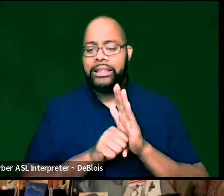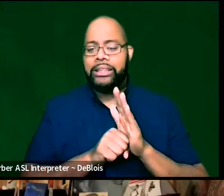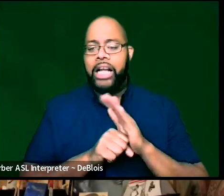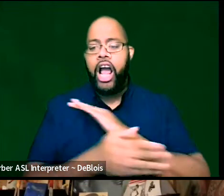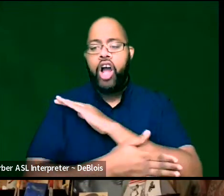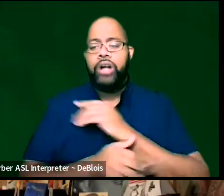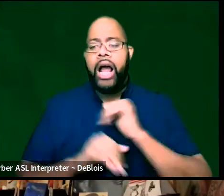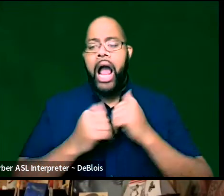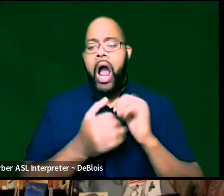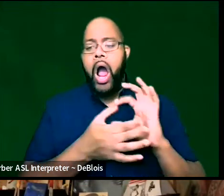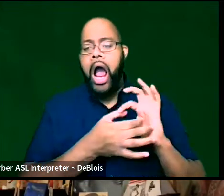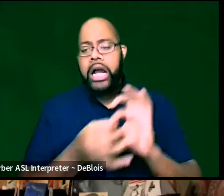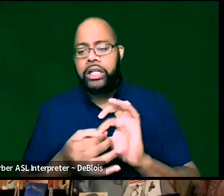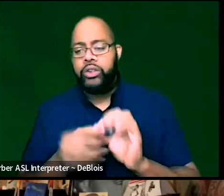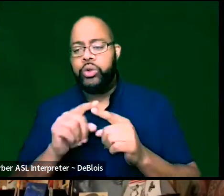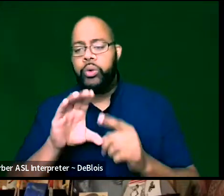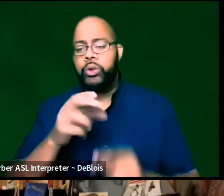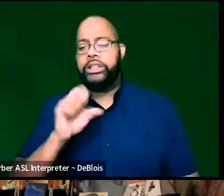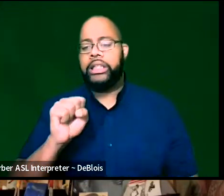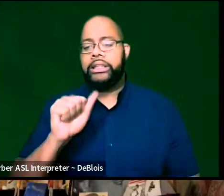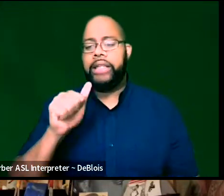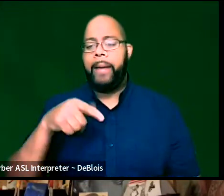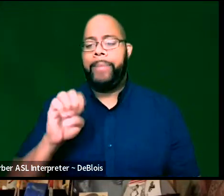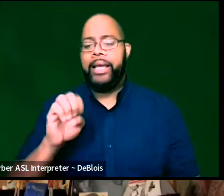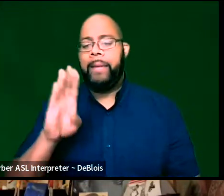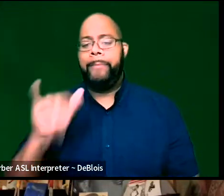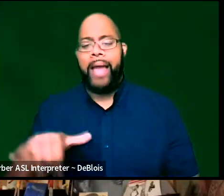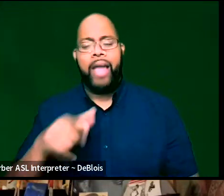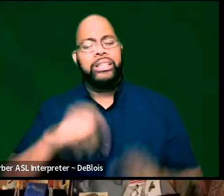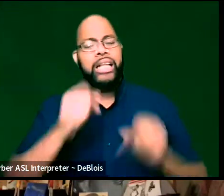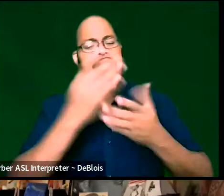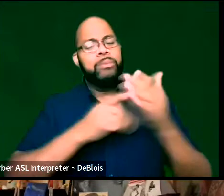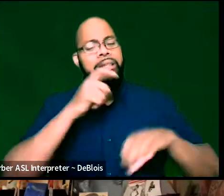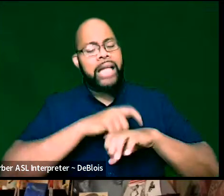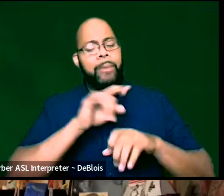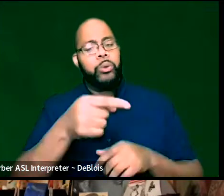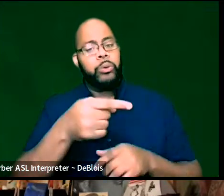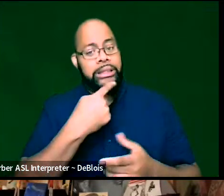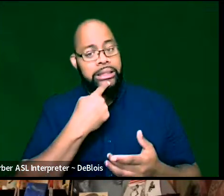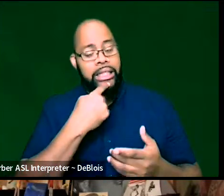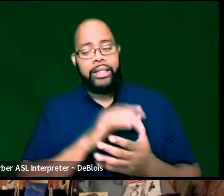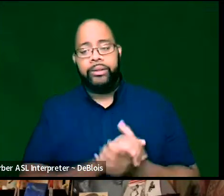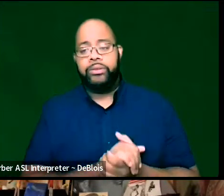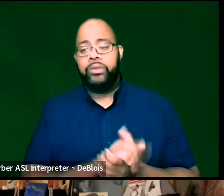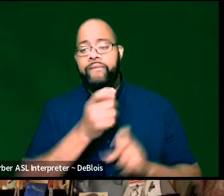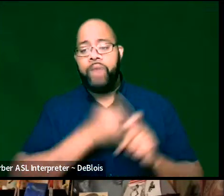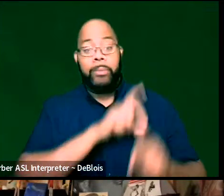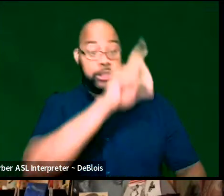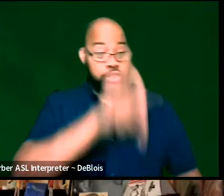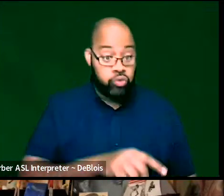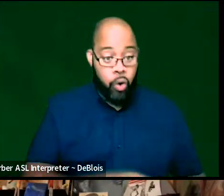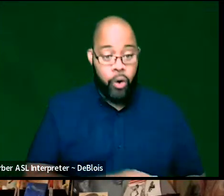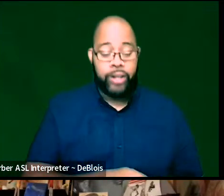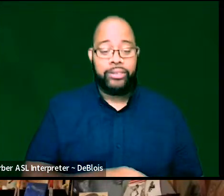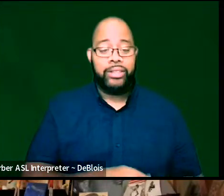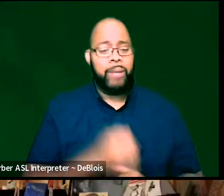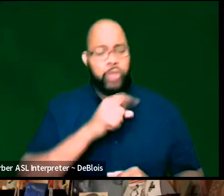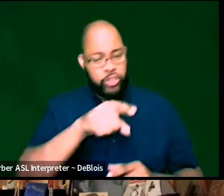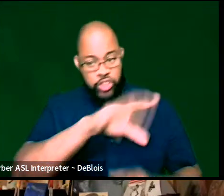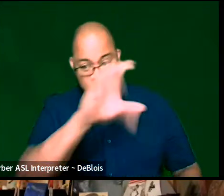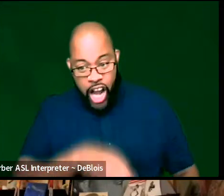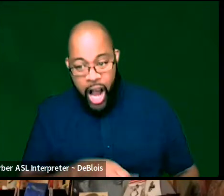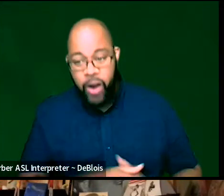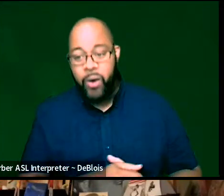are they connected to the Chesapeake Bay? I just want you to take some time. Like you stated, right? You were from Detroit, or I'm sorry,